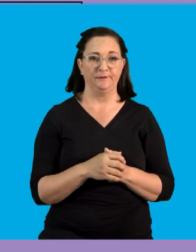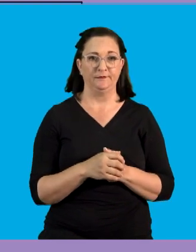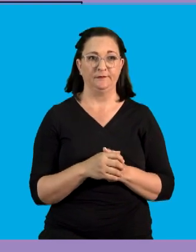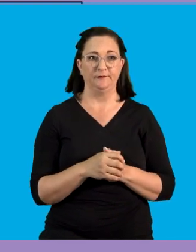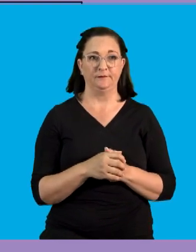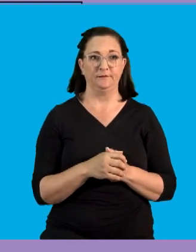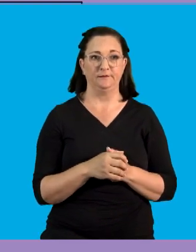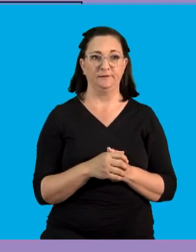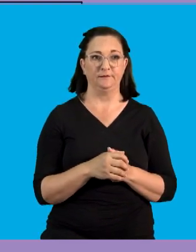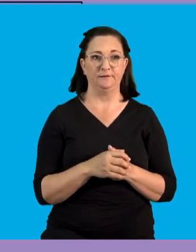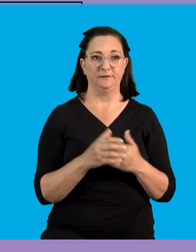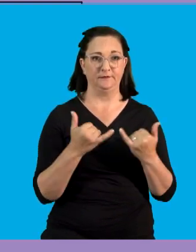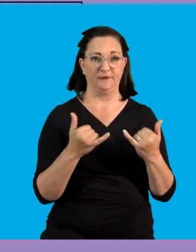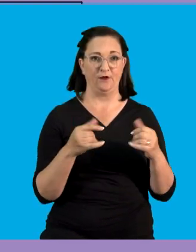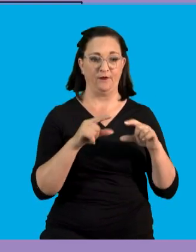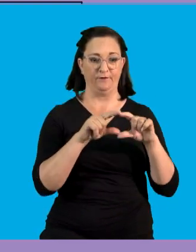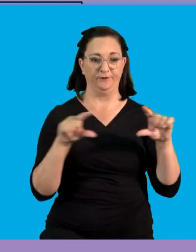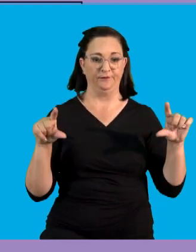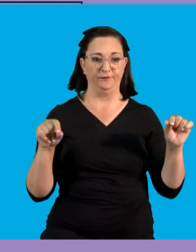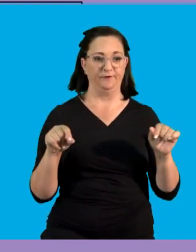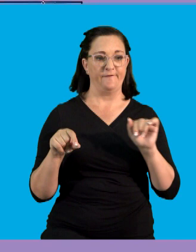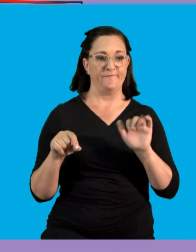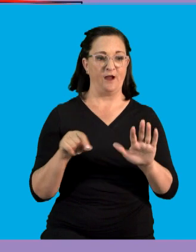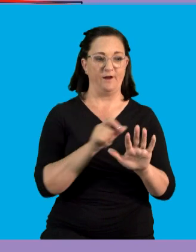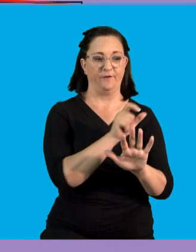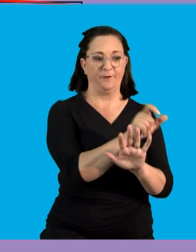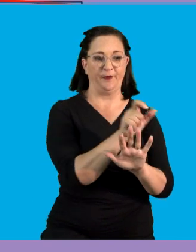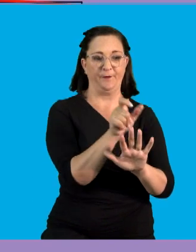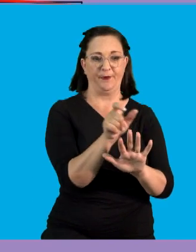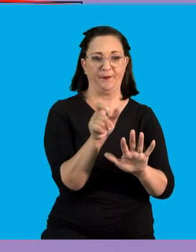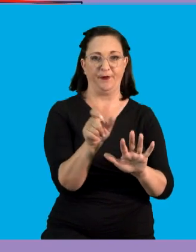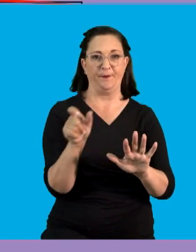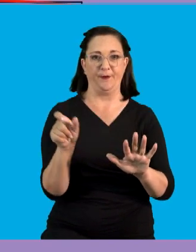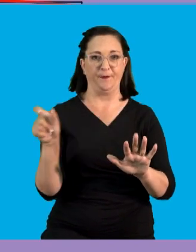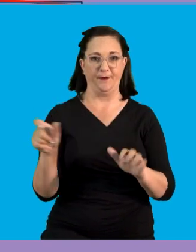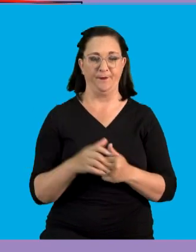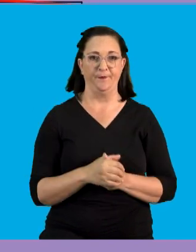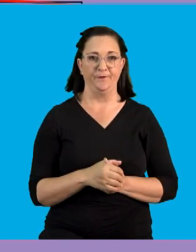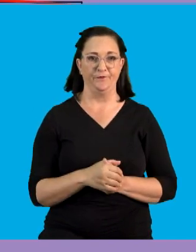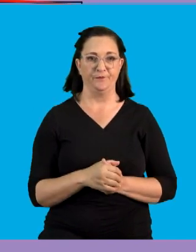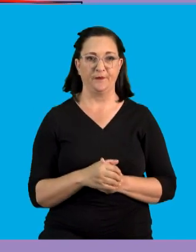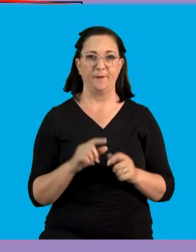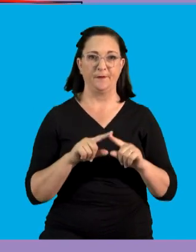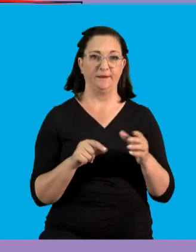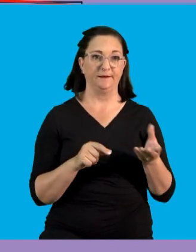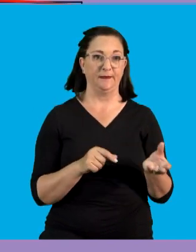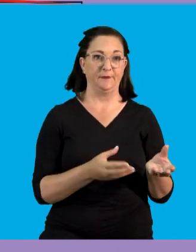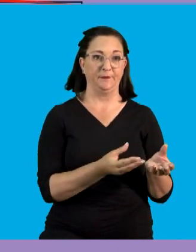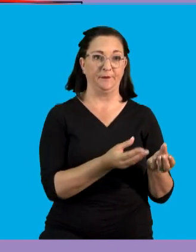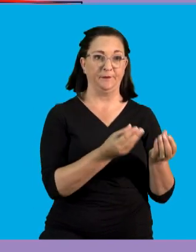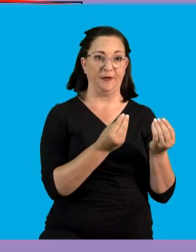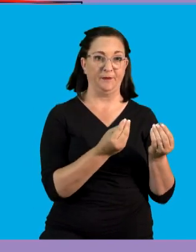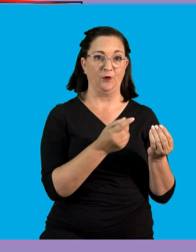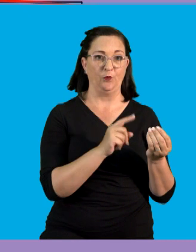whole and split it into 5 pieces. And when I split it into 5 pieces, I am only going to